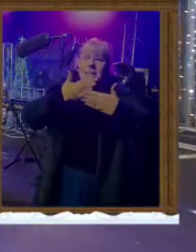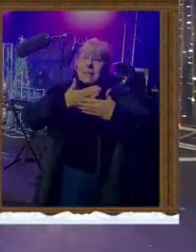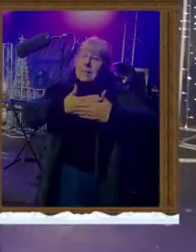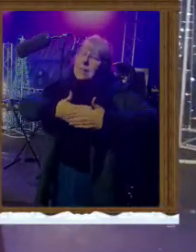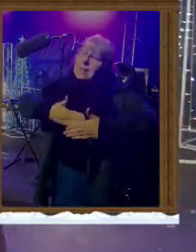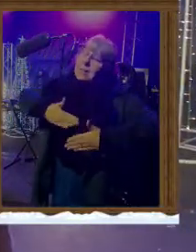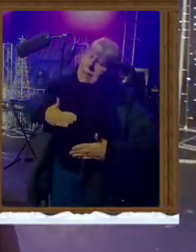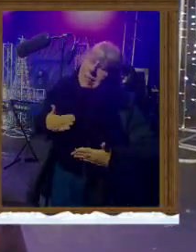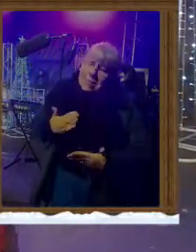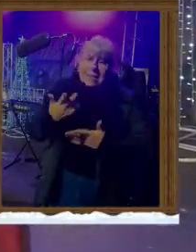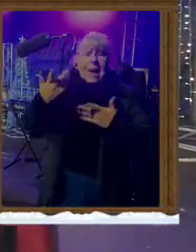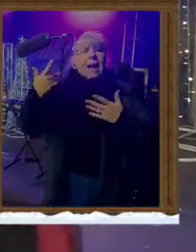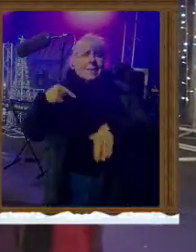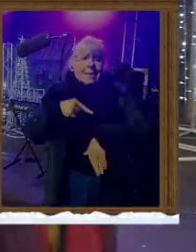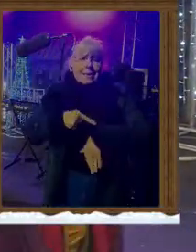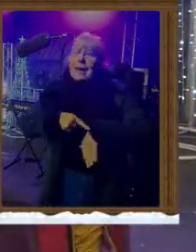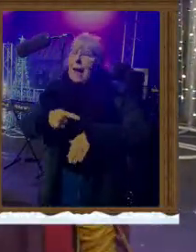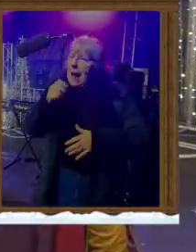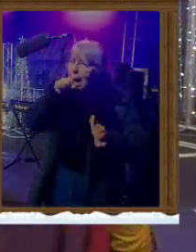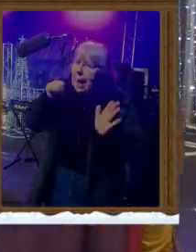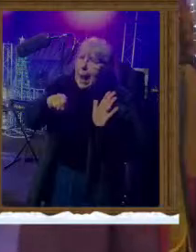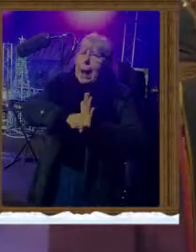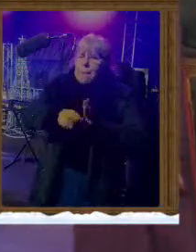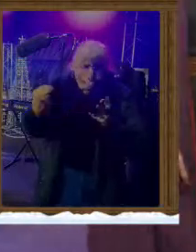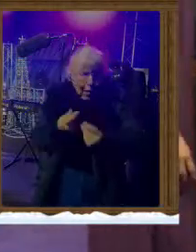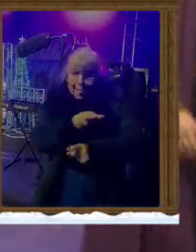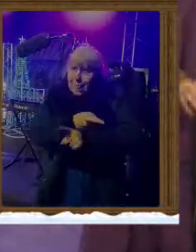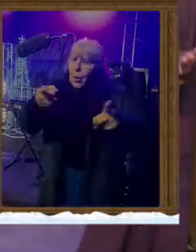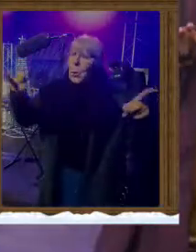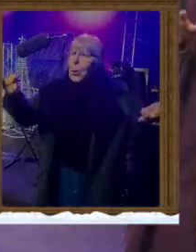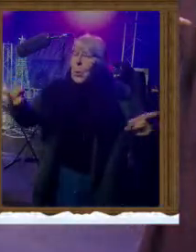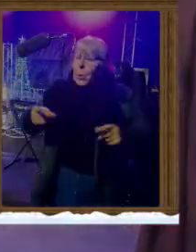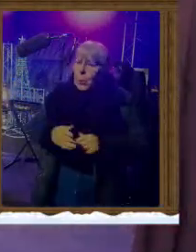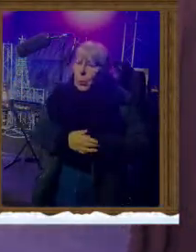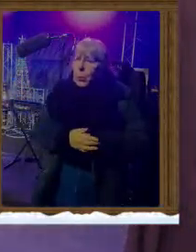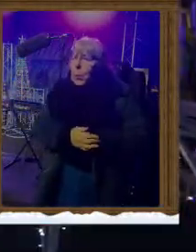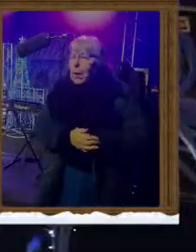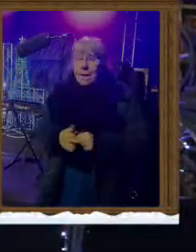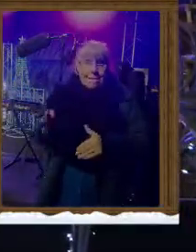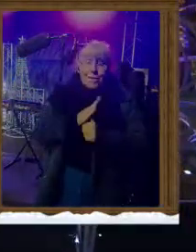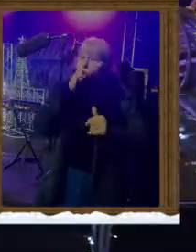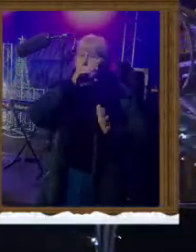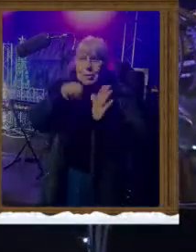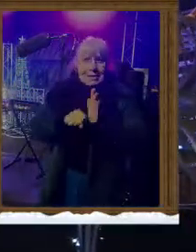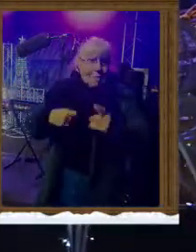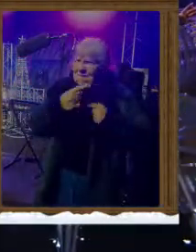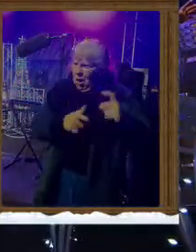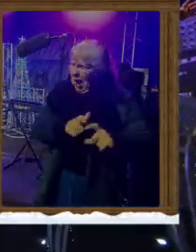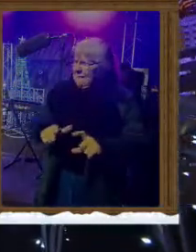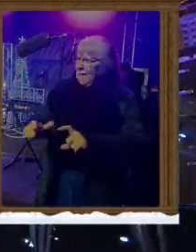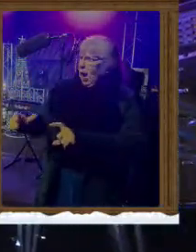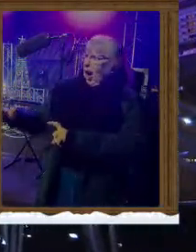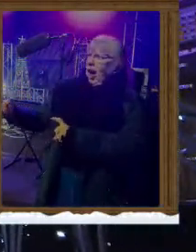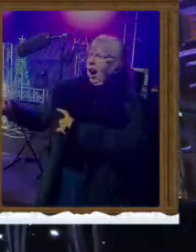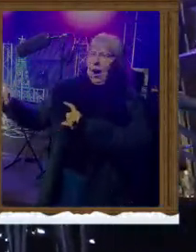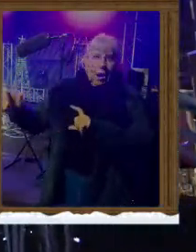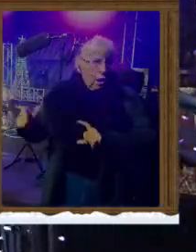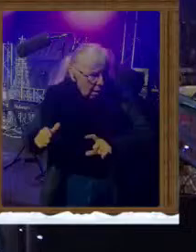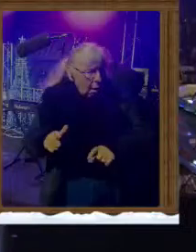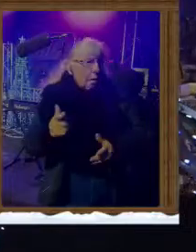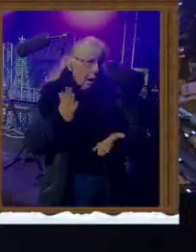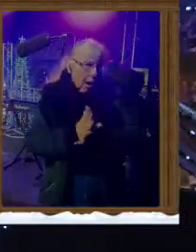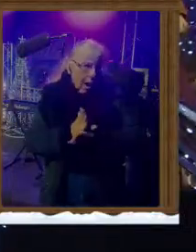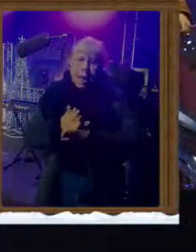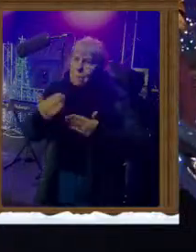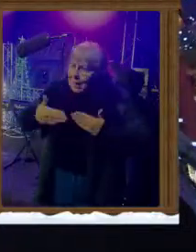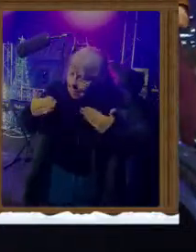as we ring in the season with you. It's the first Christmas in forever since we